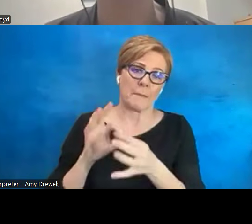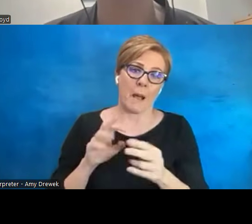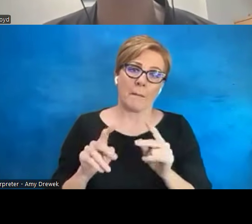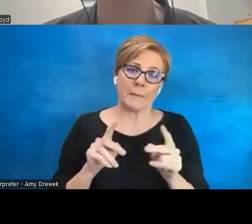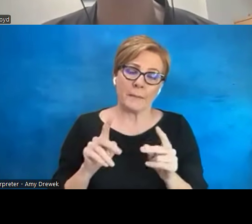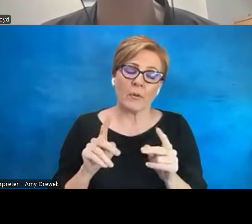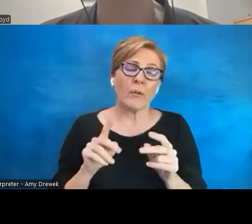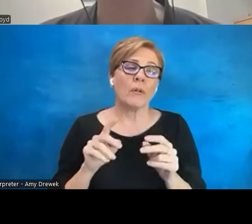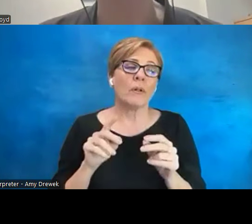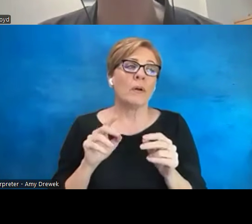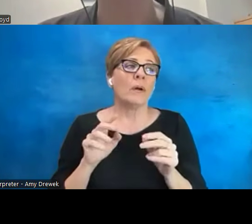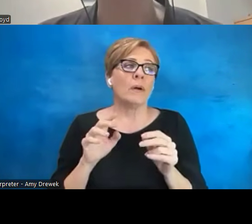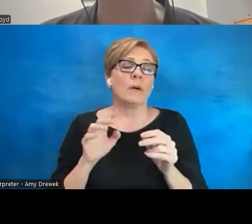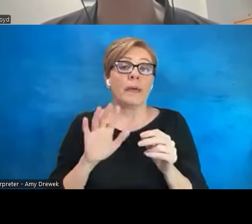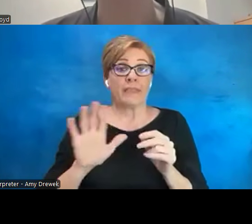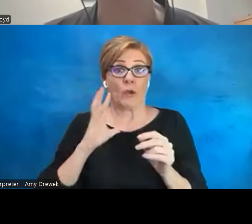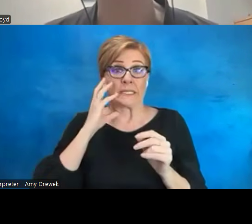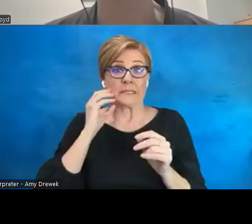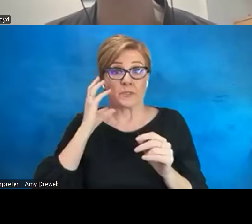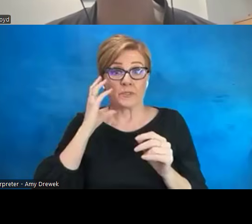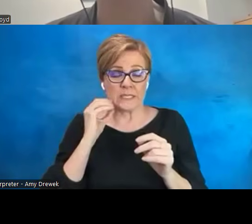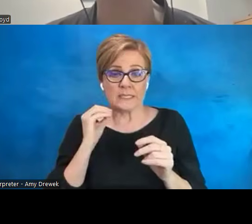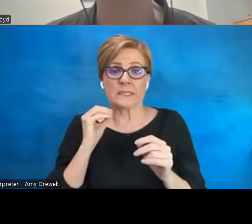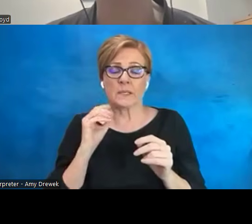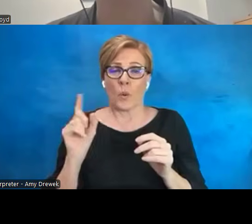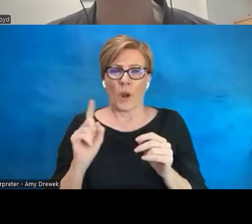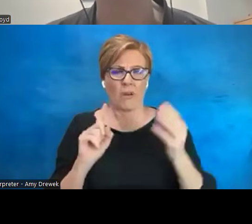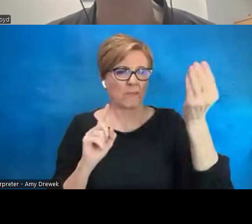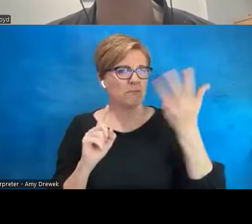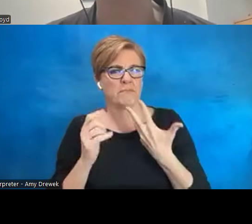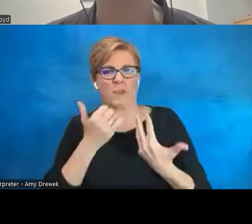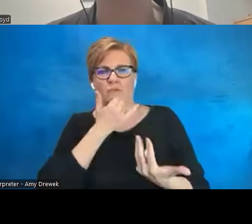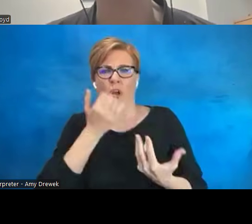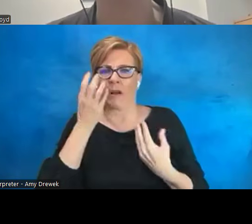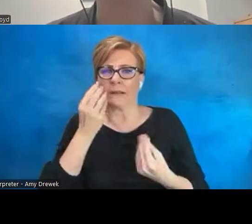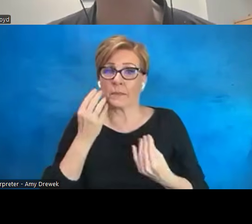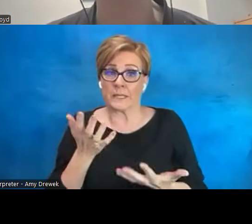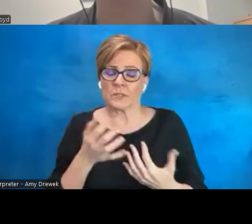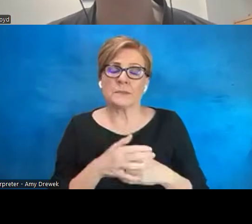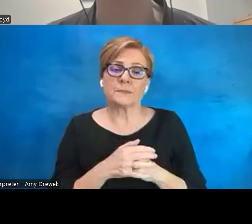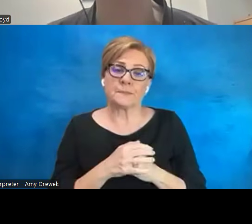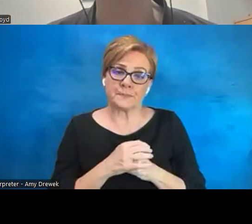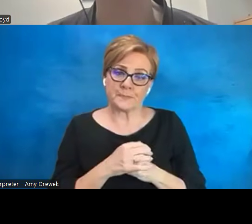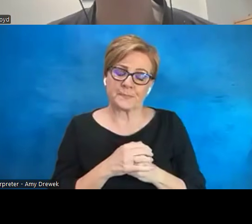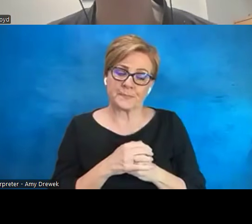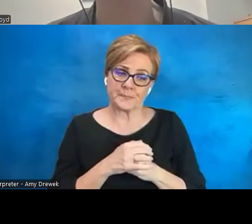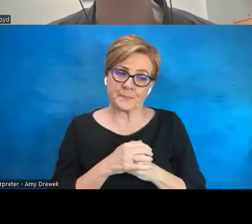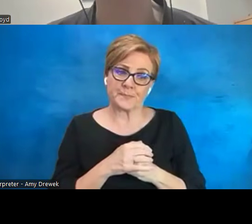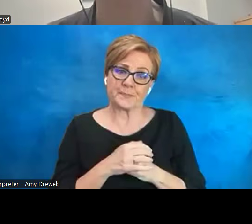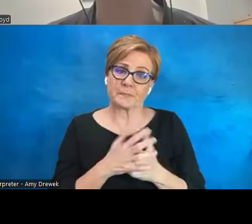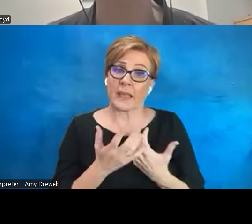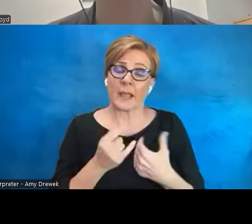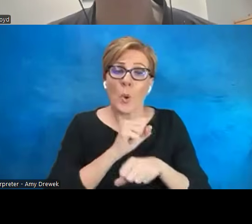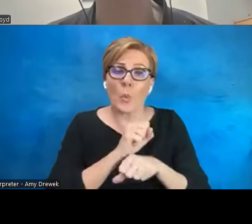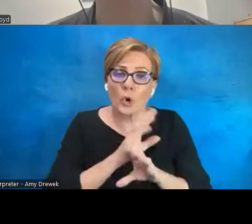getting um, uh, wrong information from SSA, right? Like coming across workers that don't